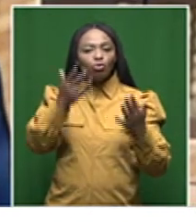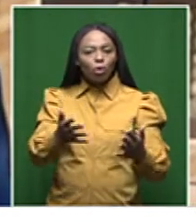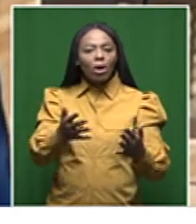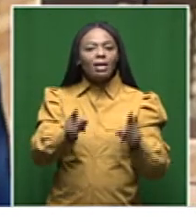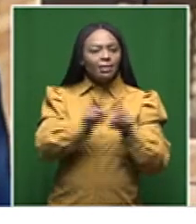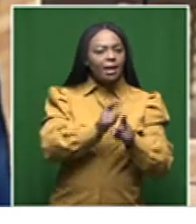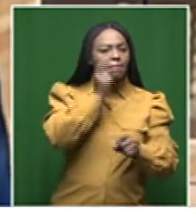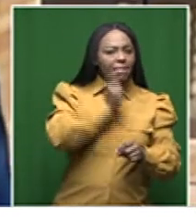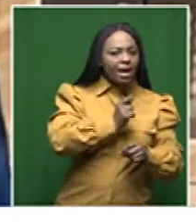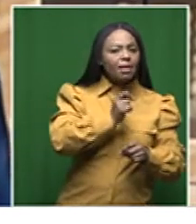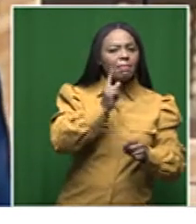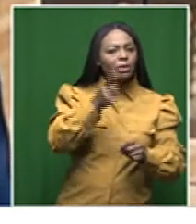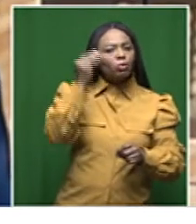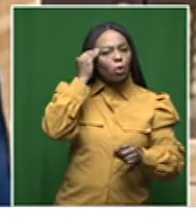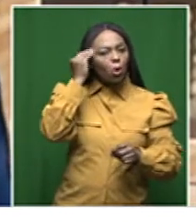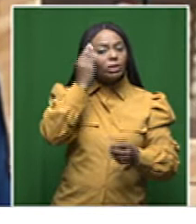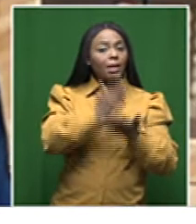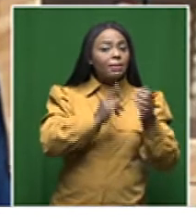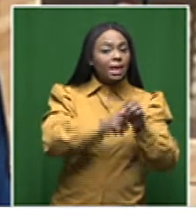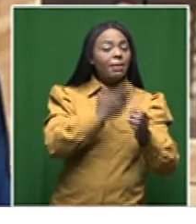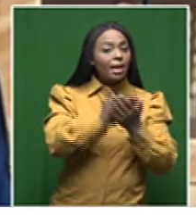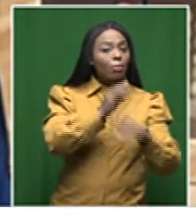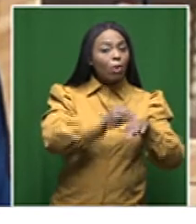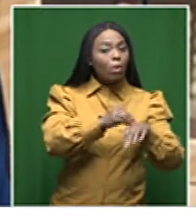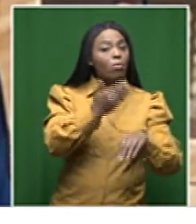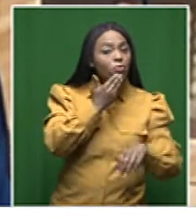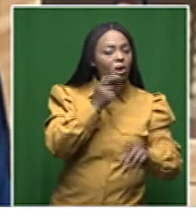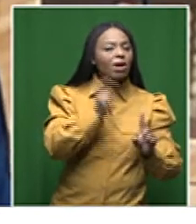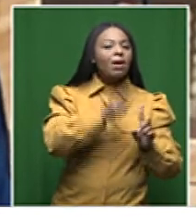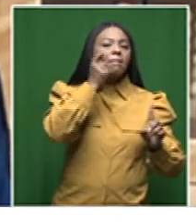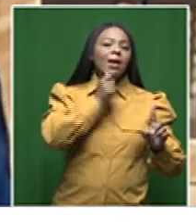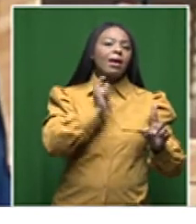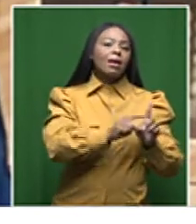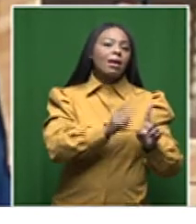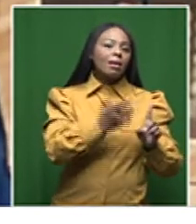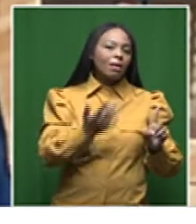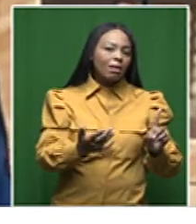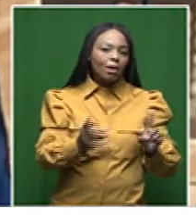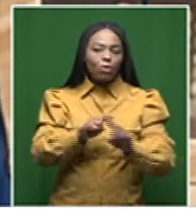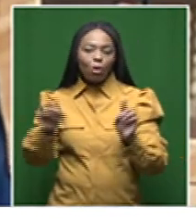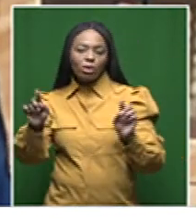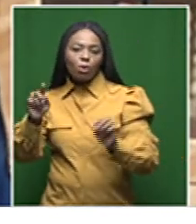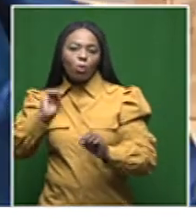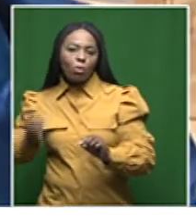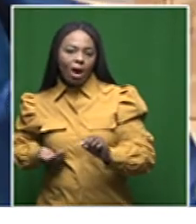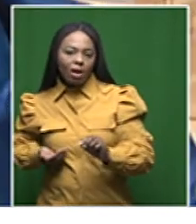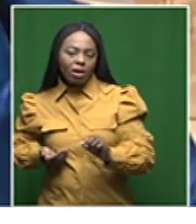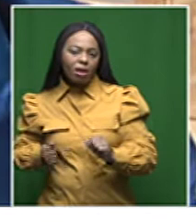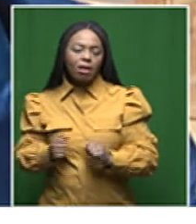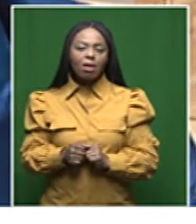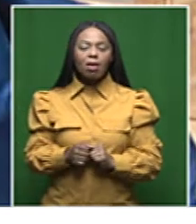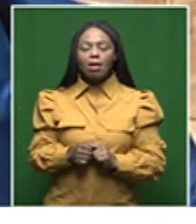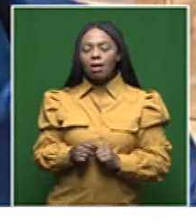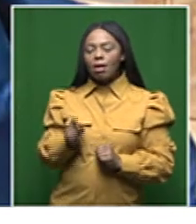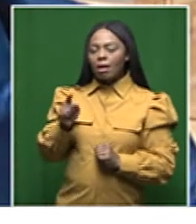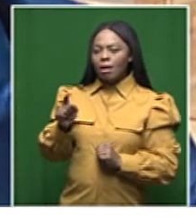up to the possibility that yes, there could be a male infertility contributing to the whole side. Prof, are there red